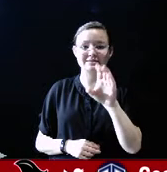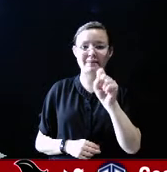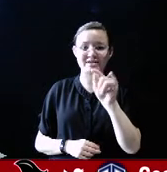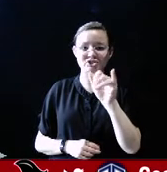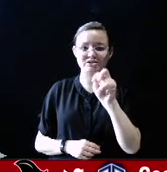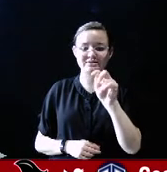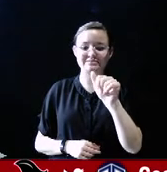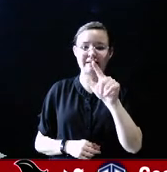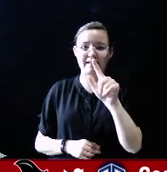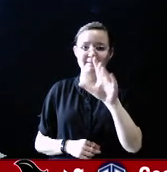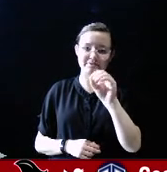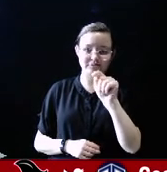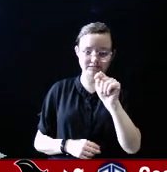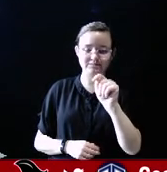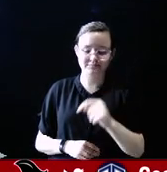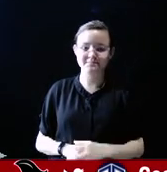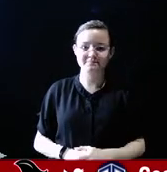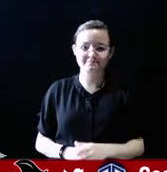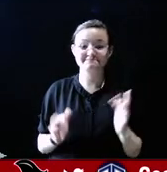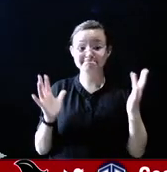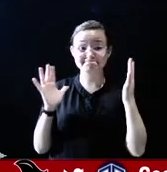Talbot.